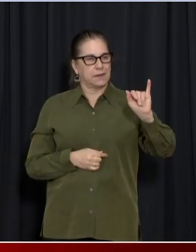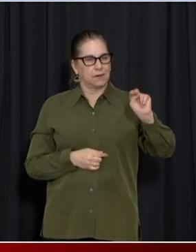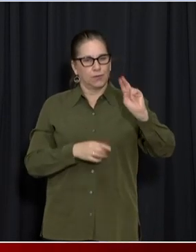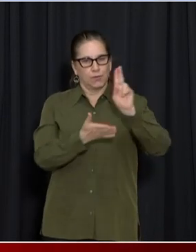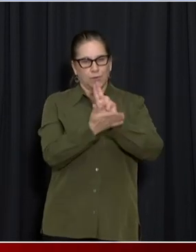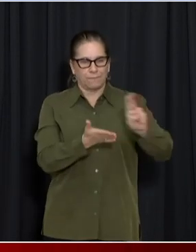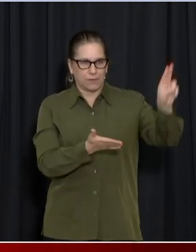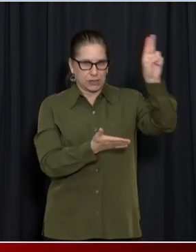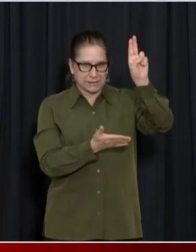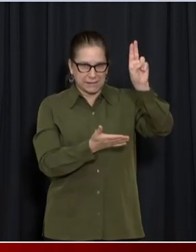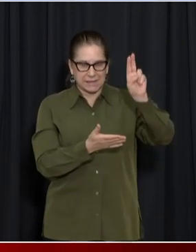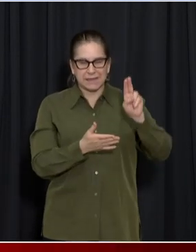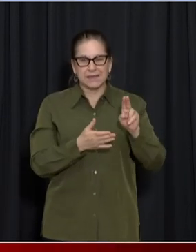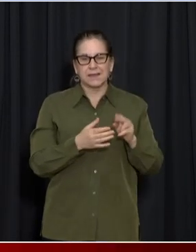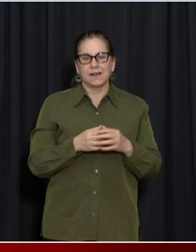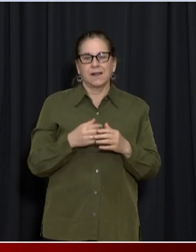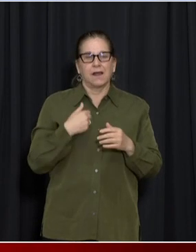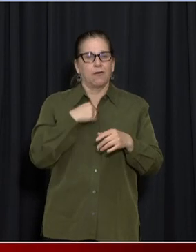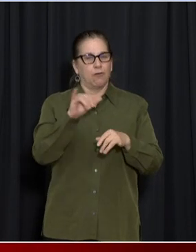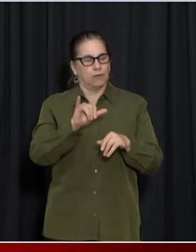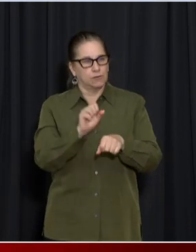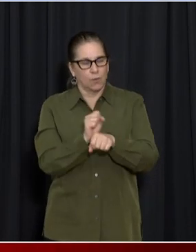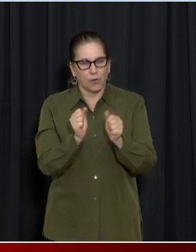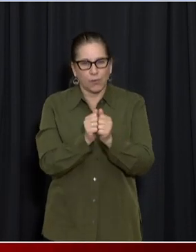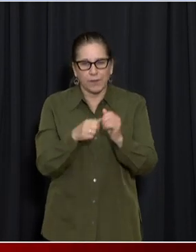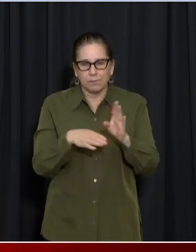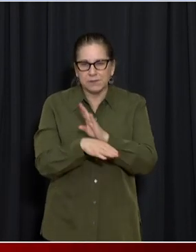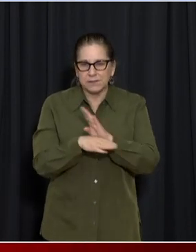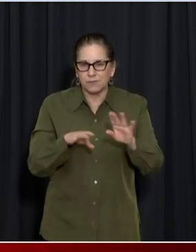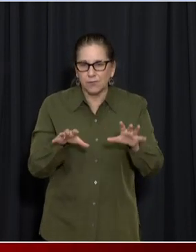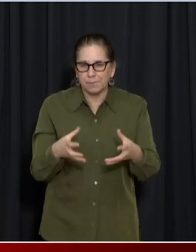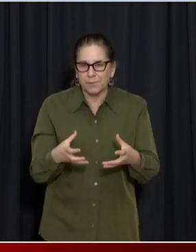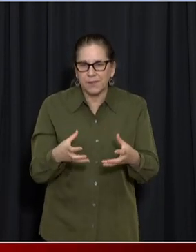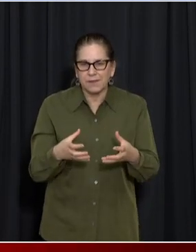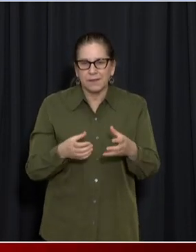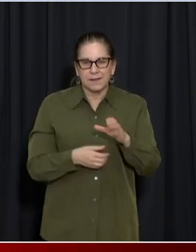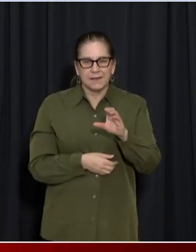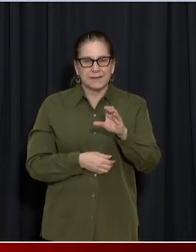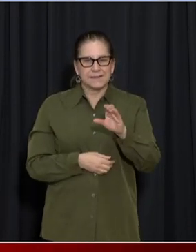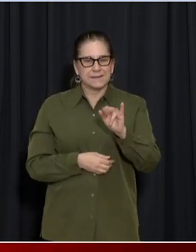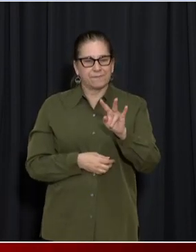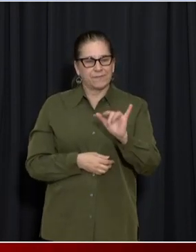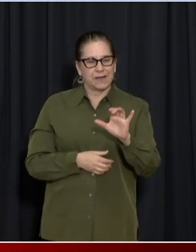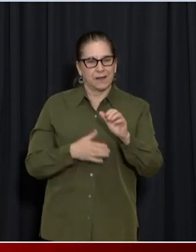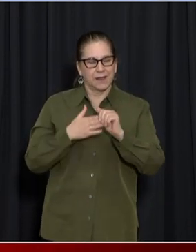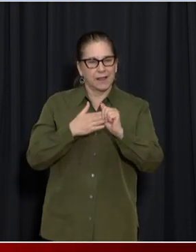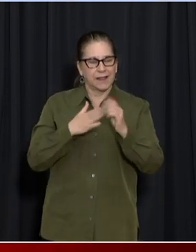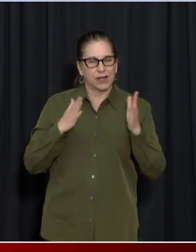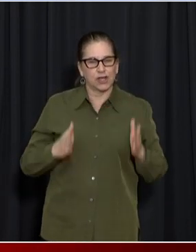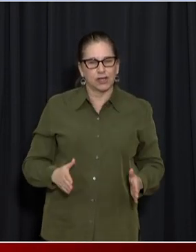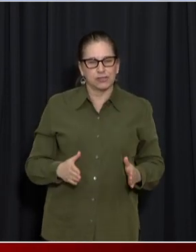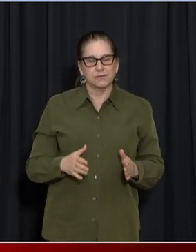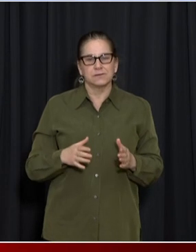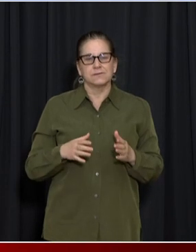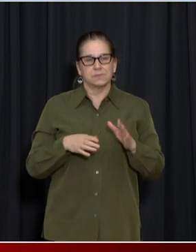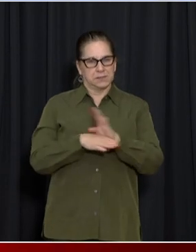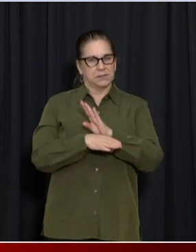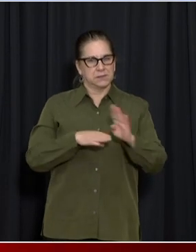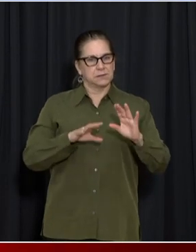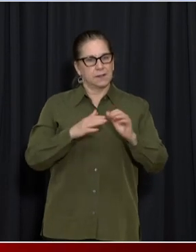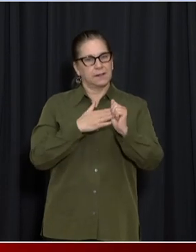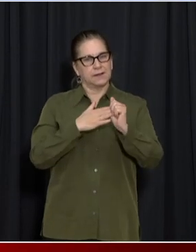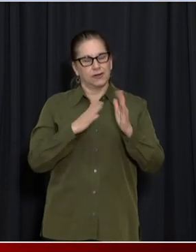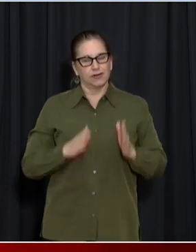business and civic leaders, and the recommendations we are putting forward reflect our city's deep commitment to all of